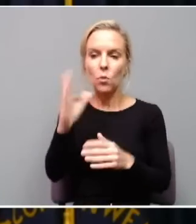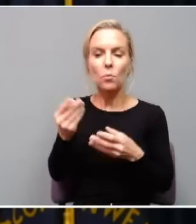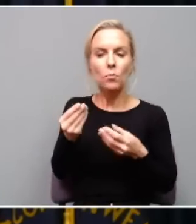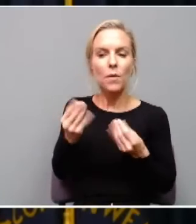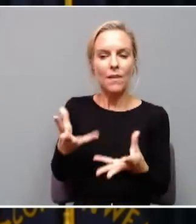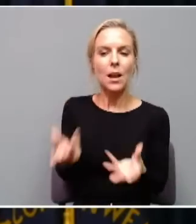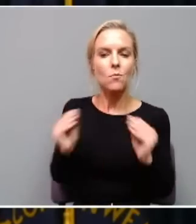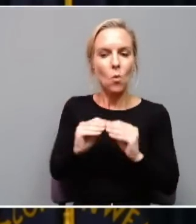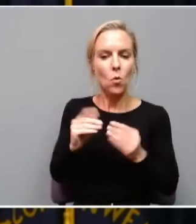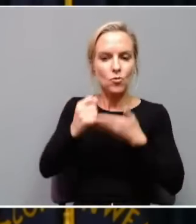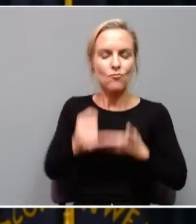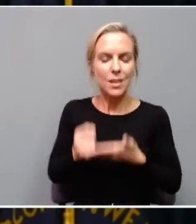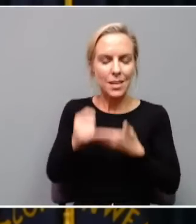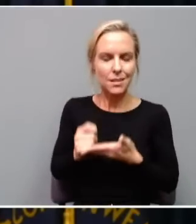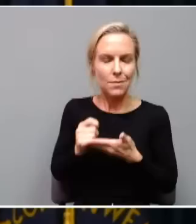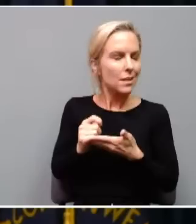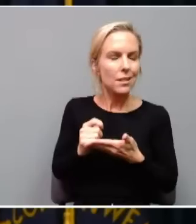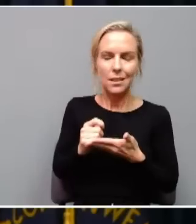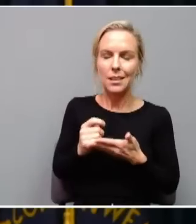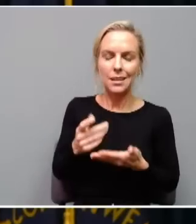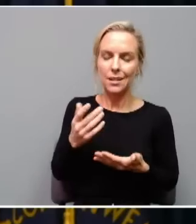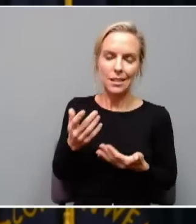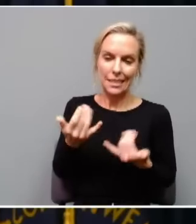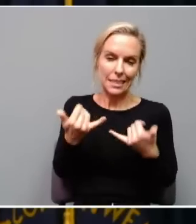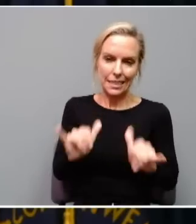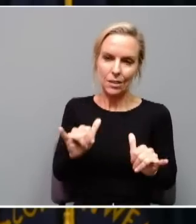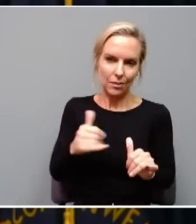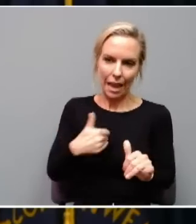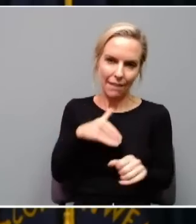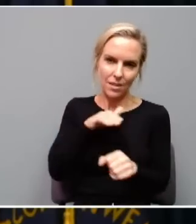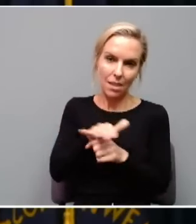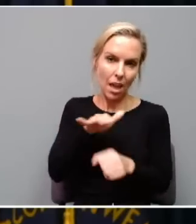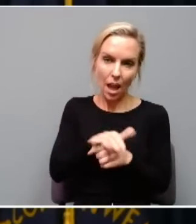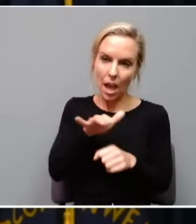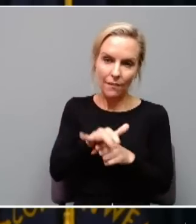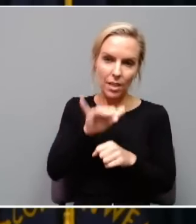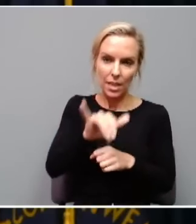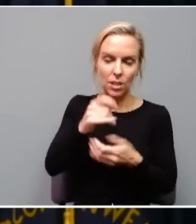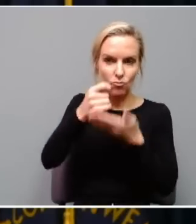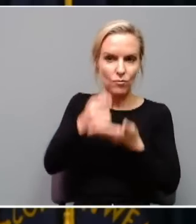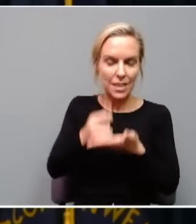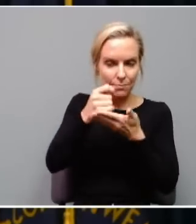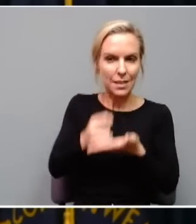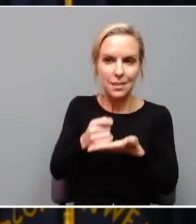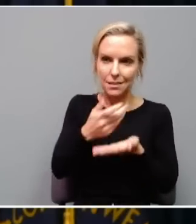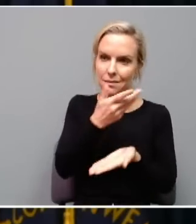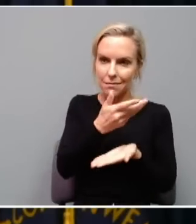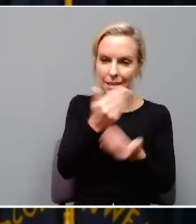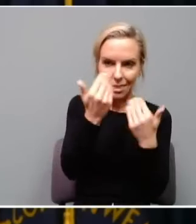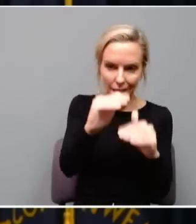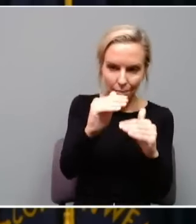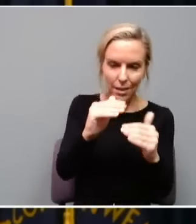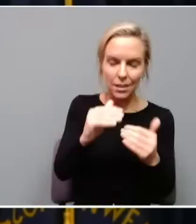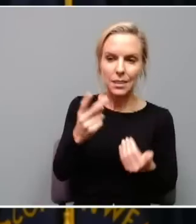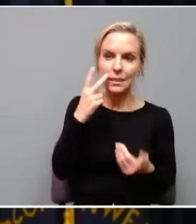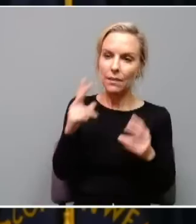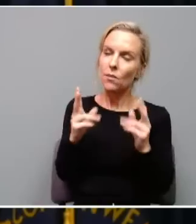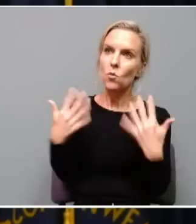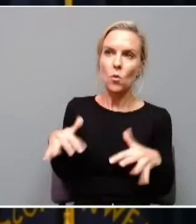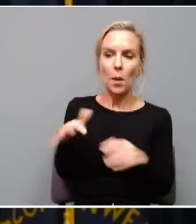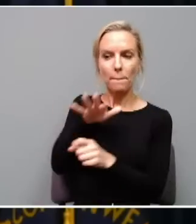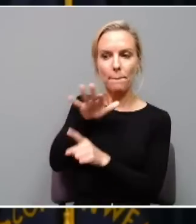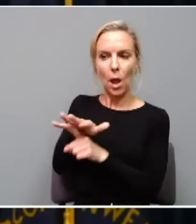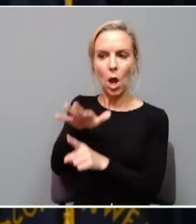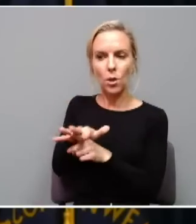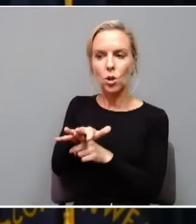than we are rationed, but there is not going to be enough. We see these being very popular with folks that don't want to